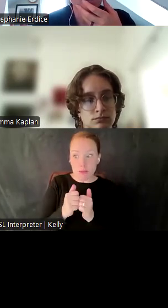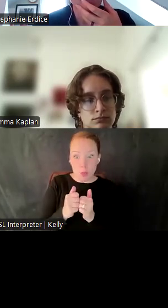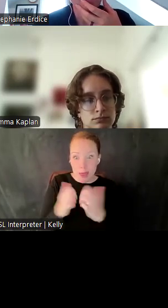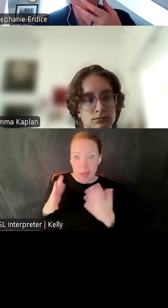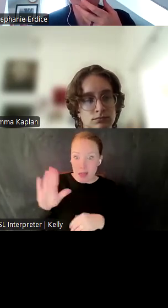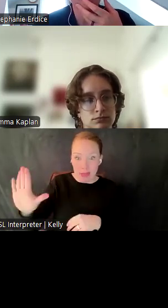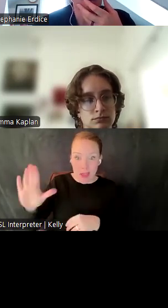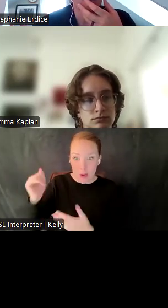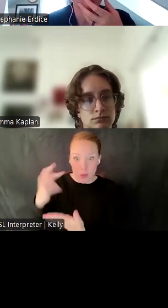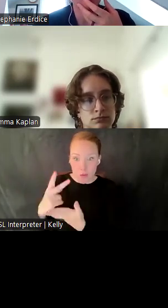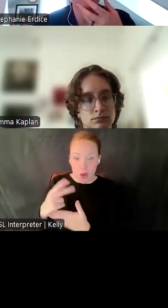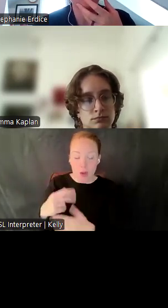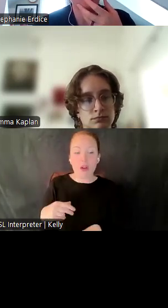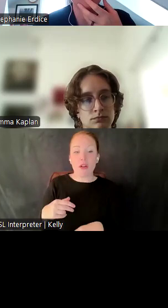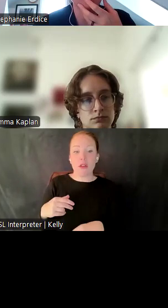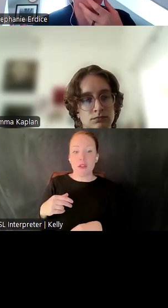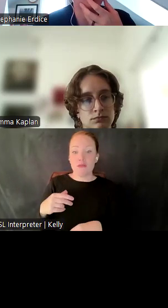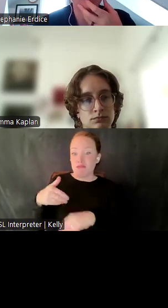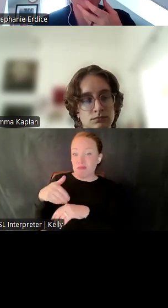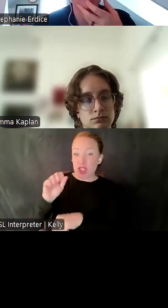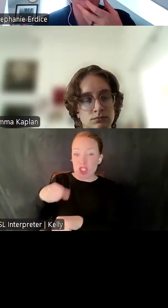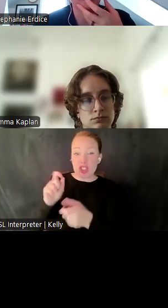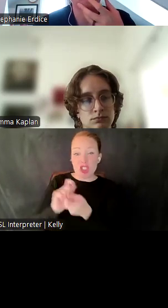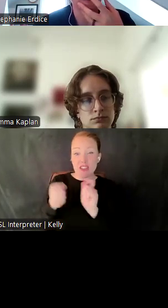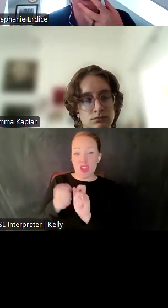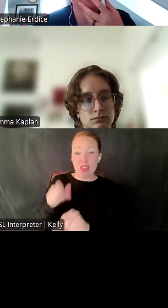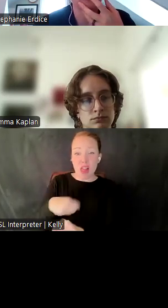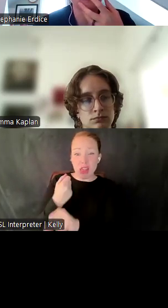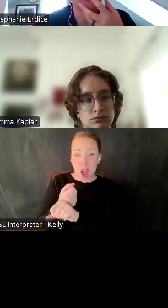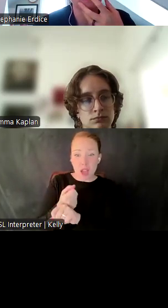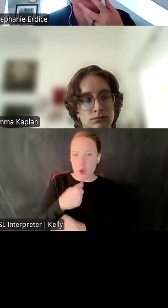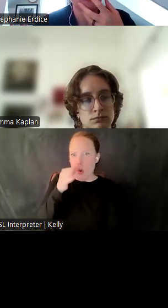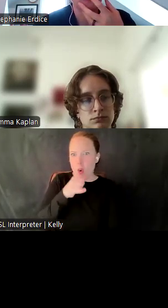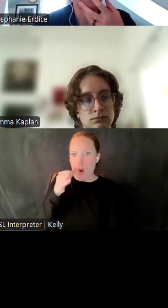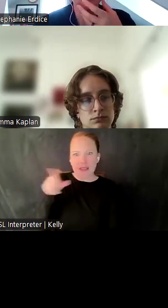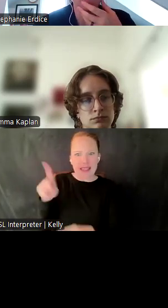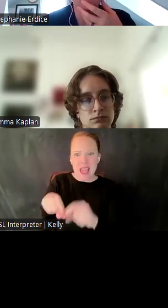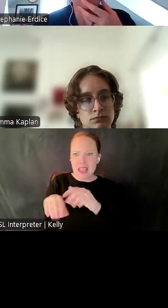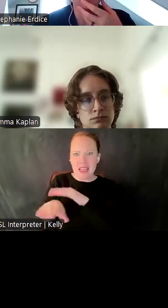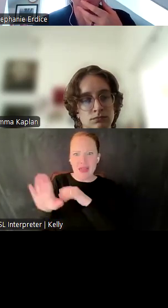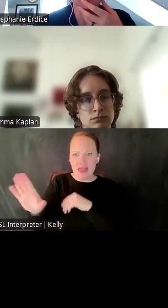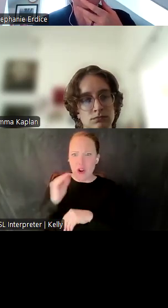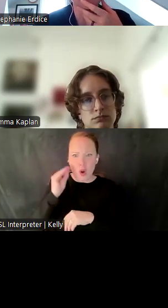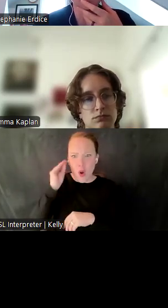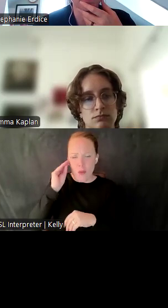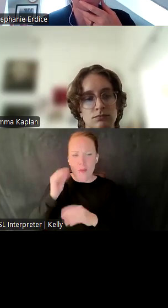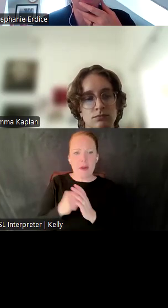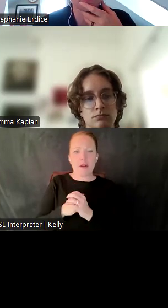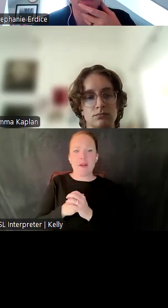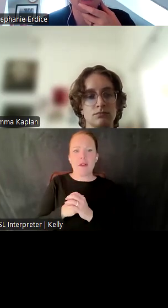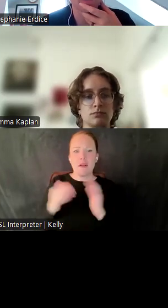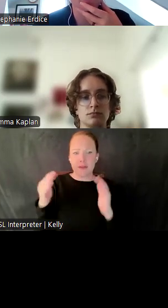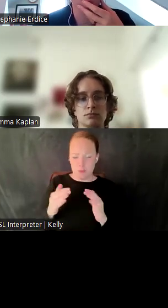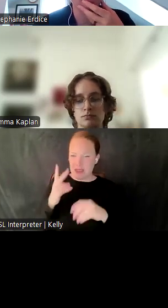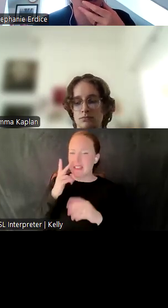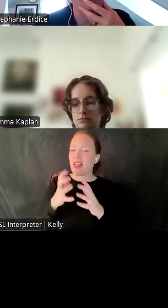Yeah. Being locked out of their house, changing the locks. Oh, that is a wicked one. Absolutely. We're seeing a lot of abuse of credit